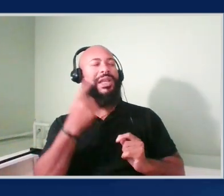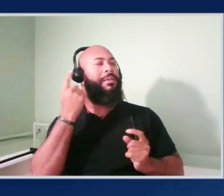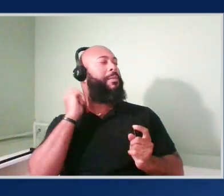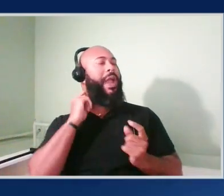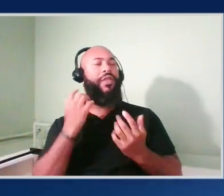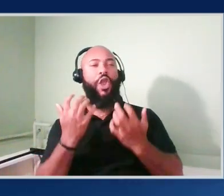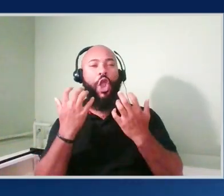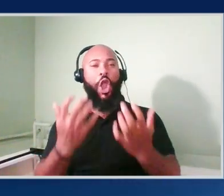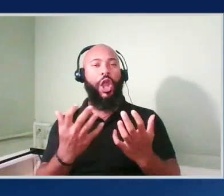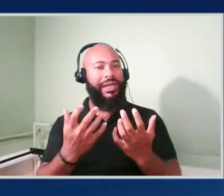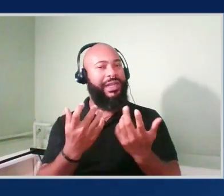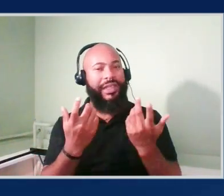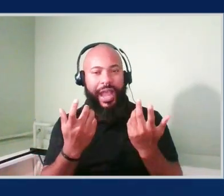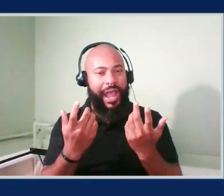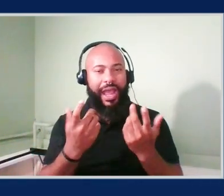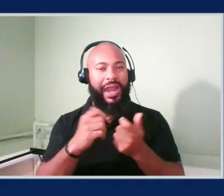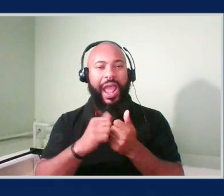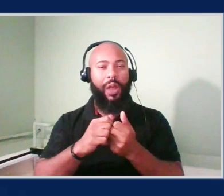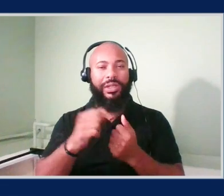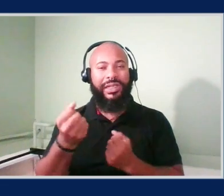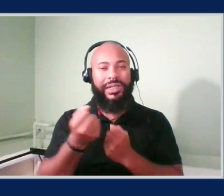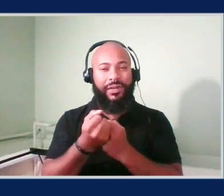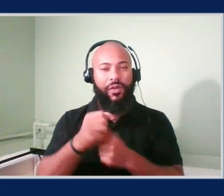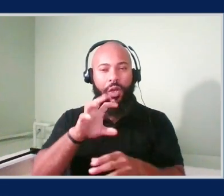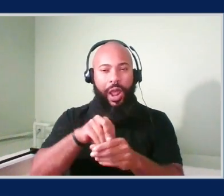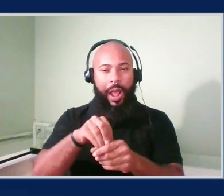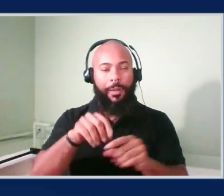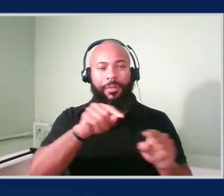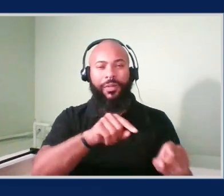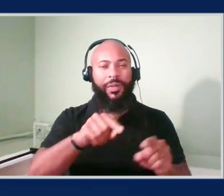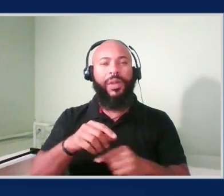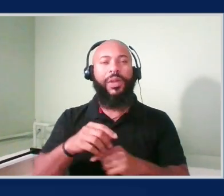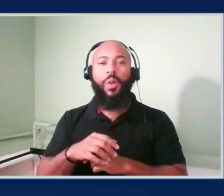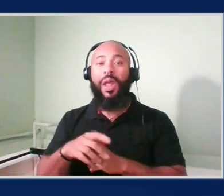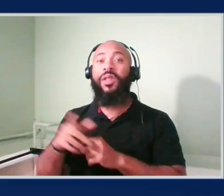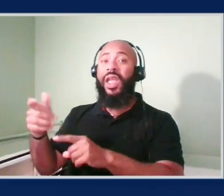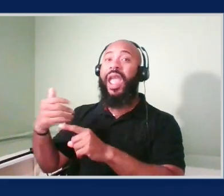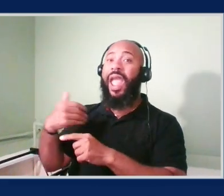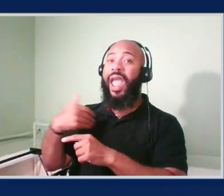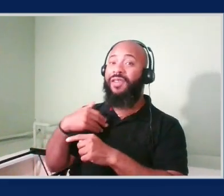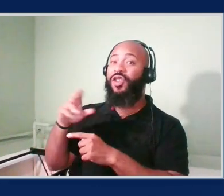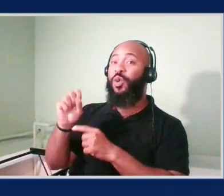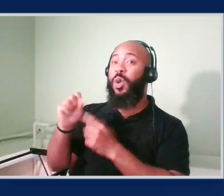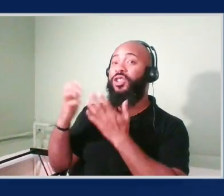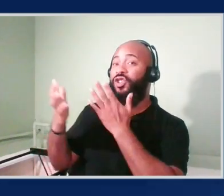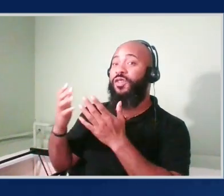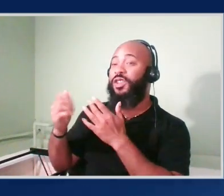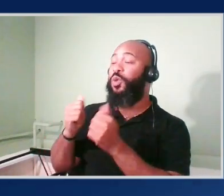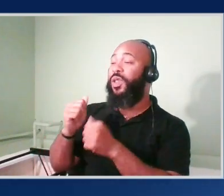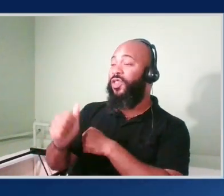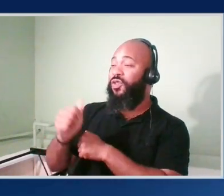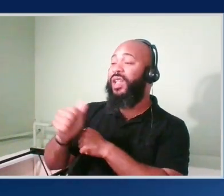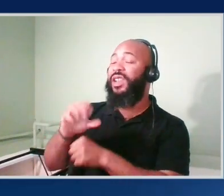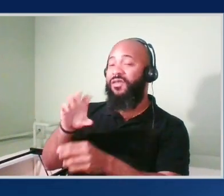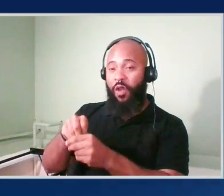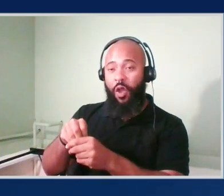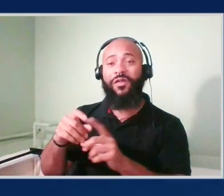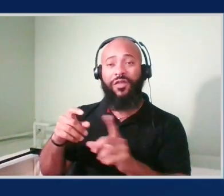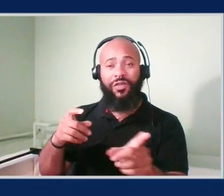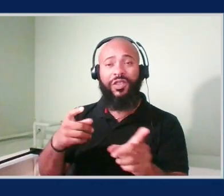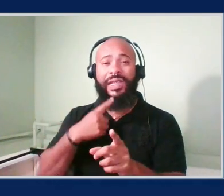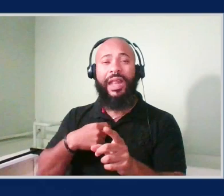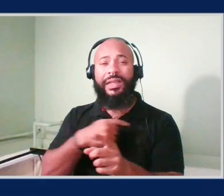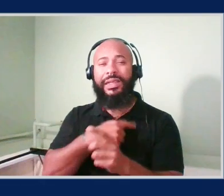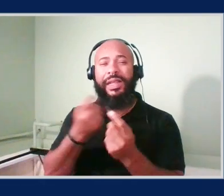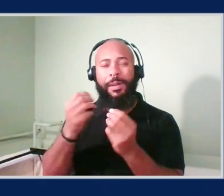that has threat intel involved, right? Can you tell us a bit about that? Ben? So, yes, we